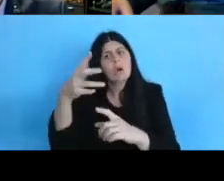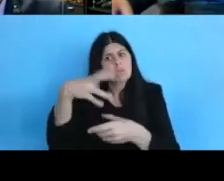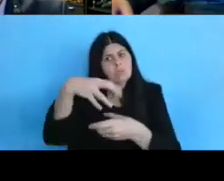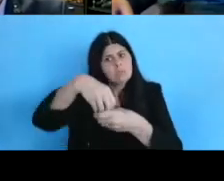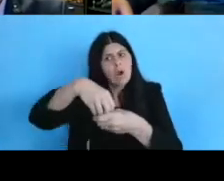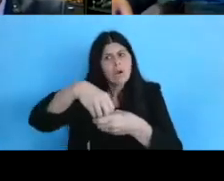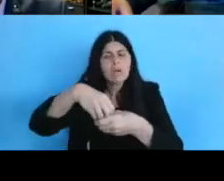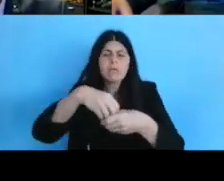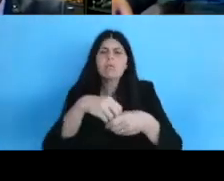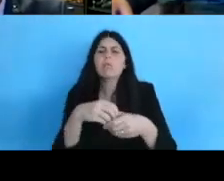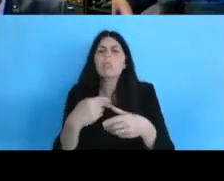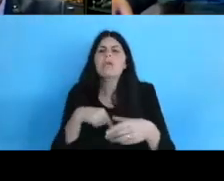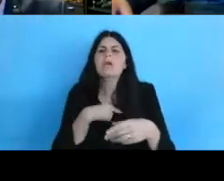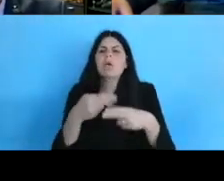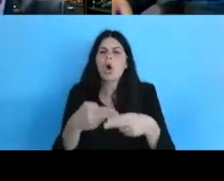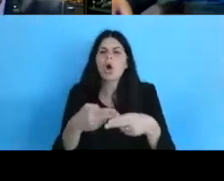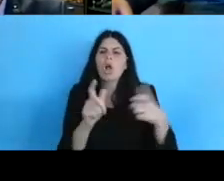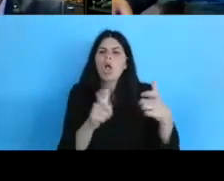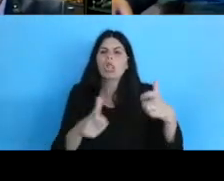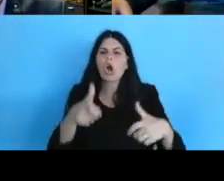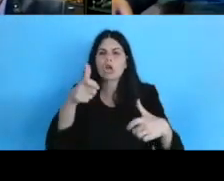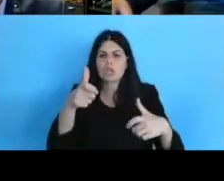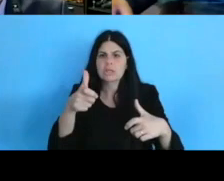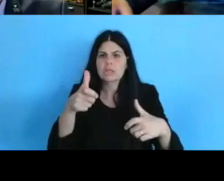largest minority.